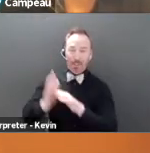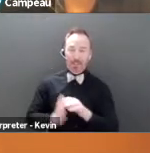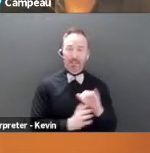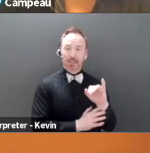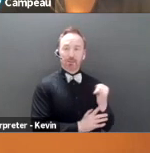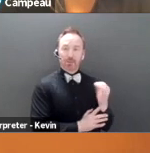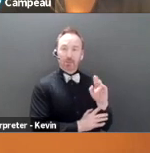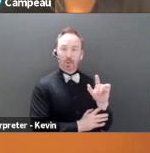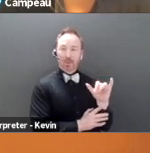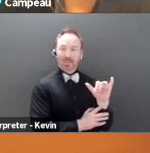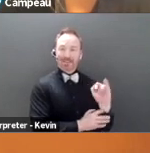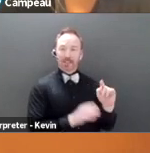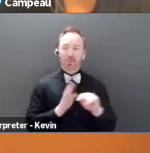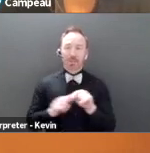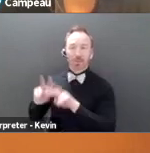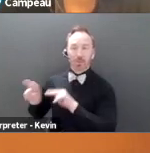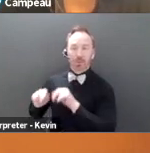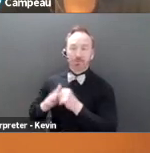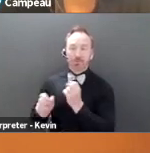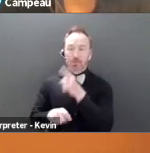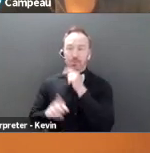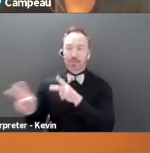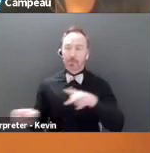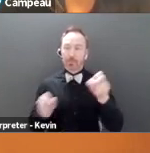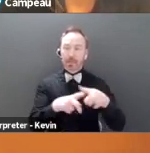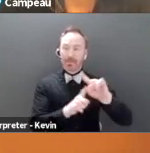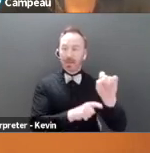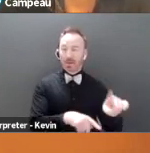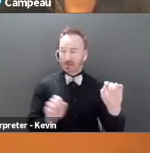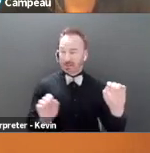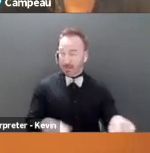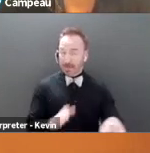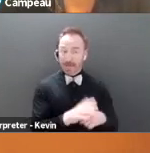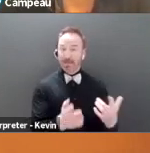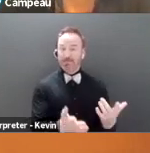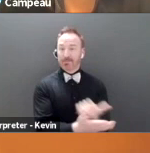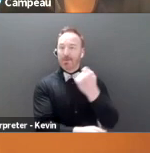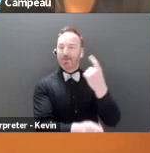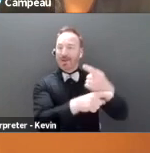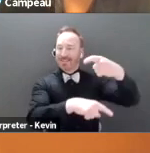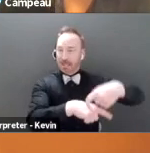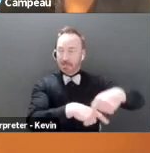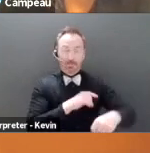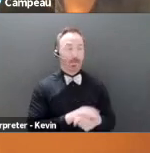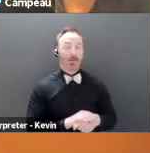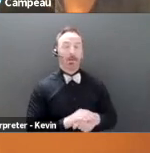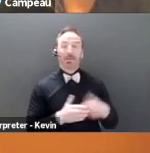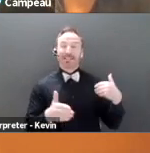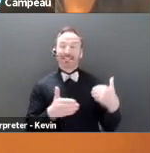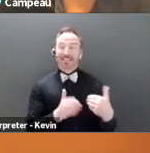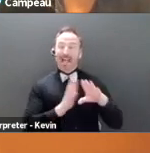moment to do so comes to light. And of course, during the last 30 minutes of today's session during our open Q&A